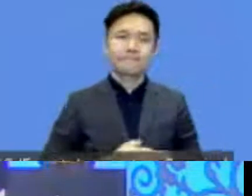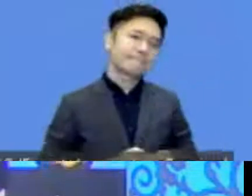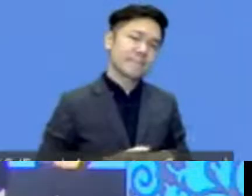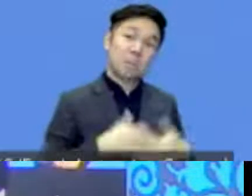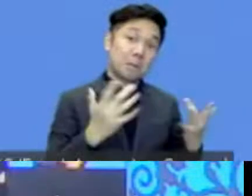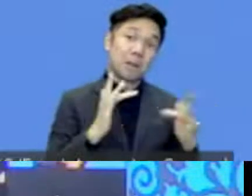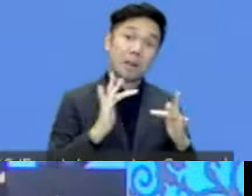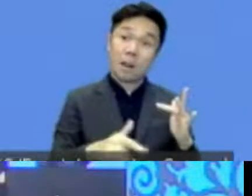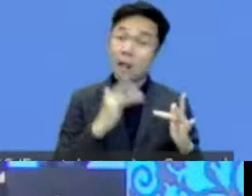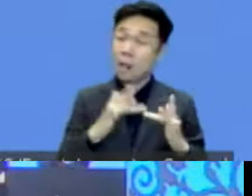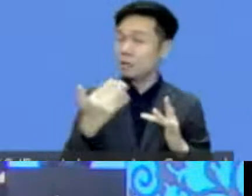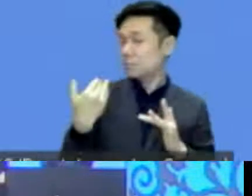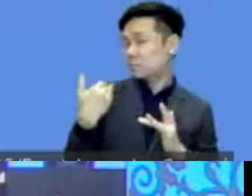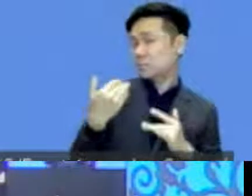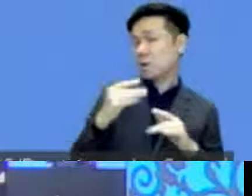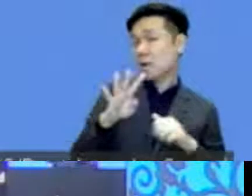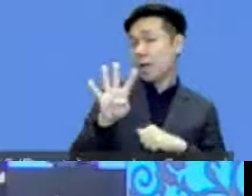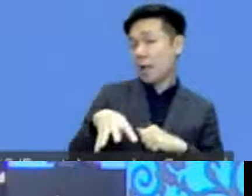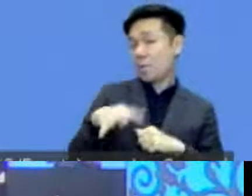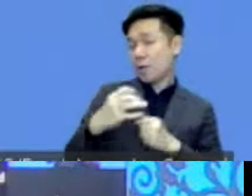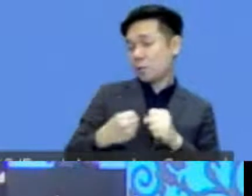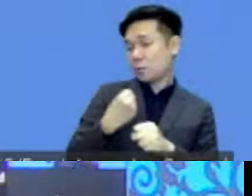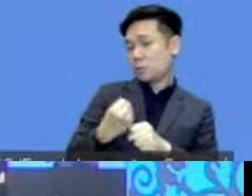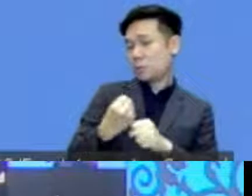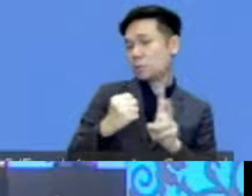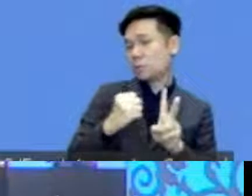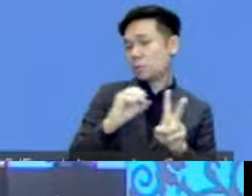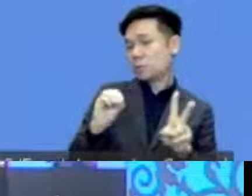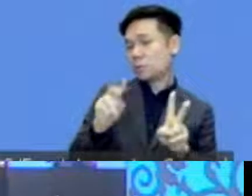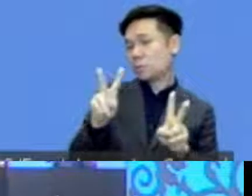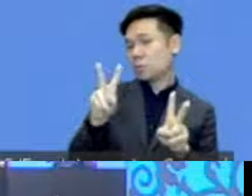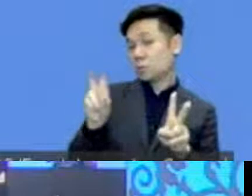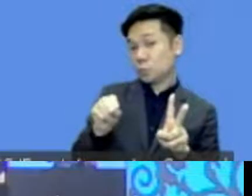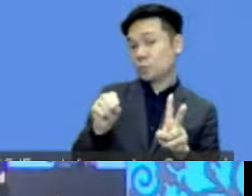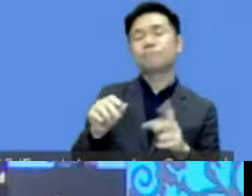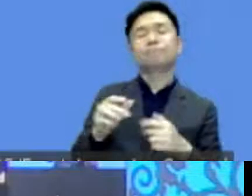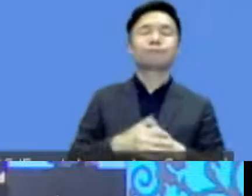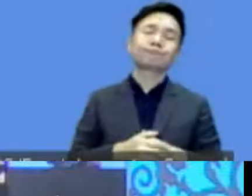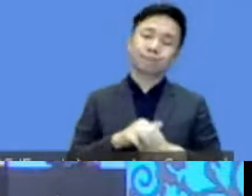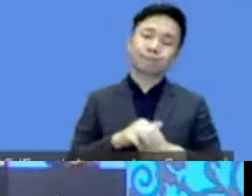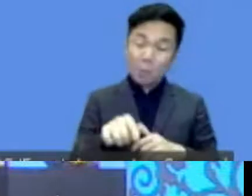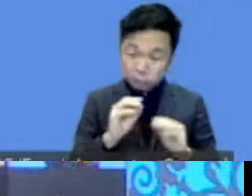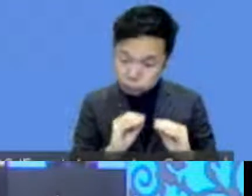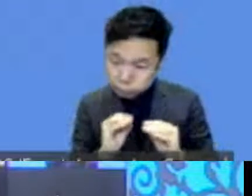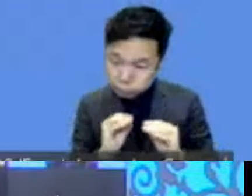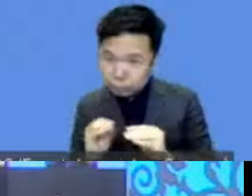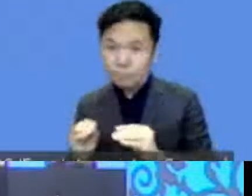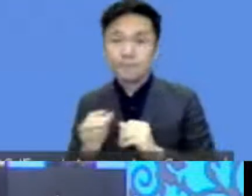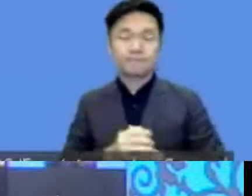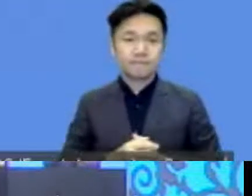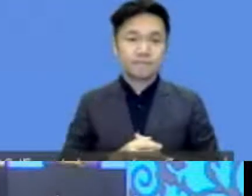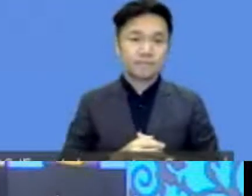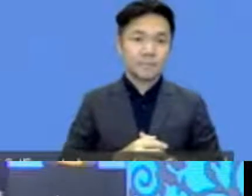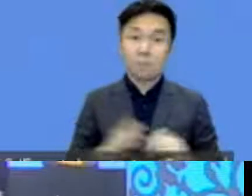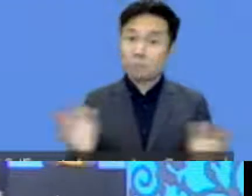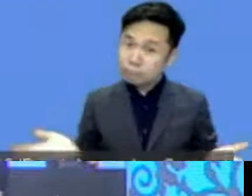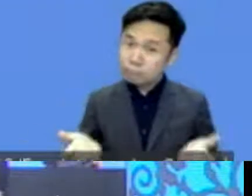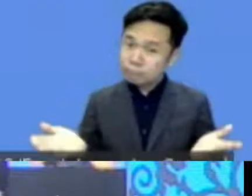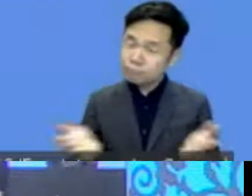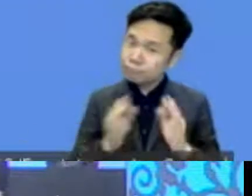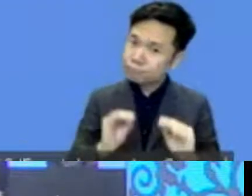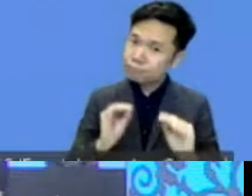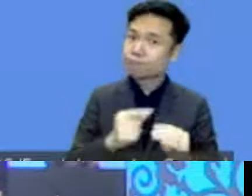online in April 2020, supporting our learners and promote became a